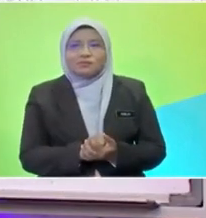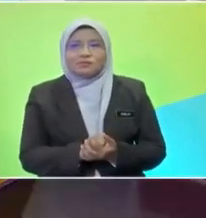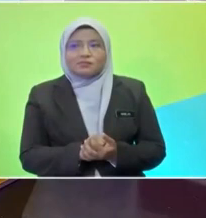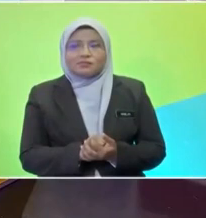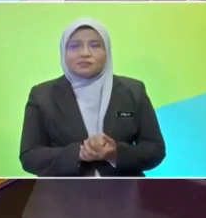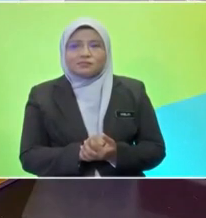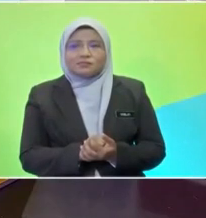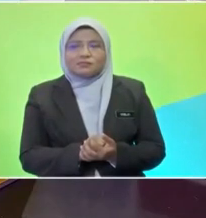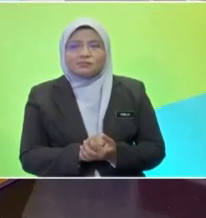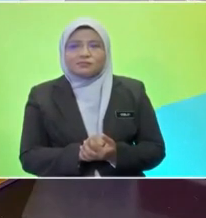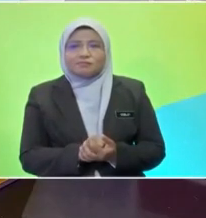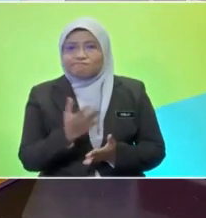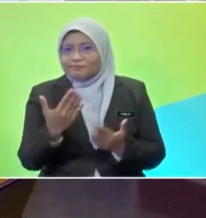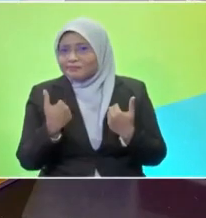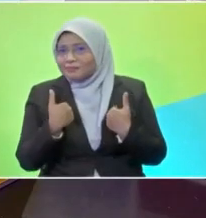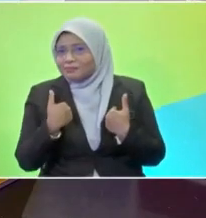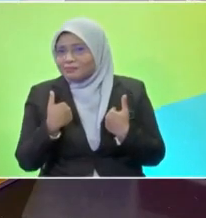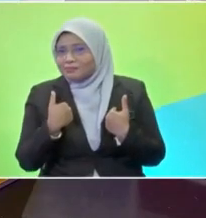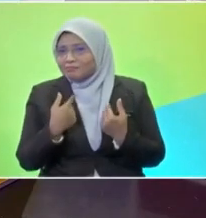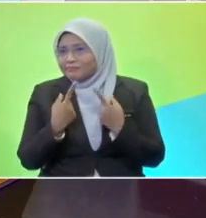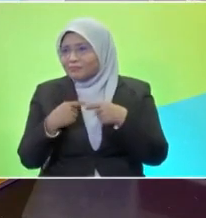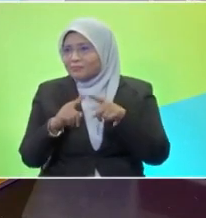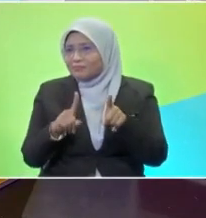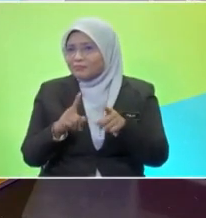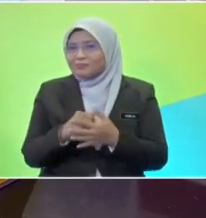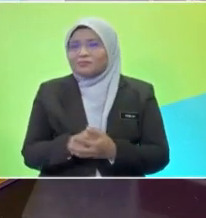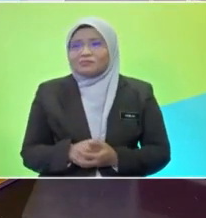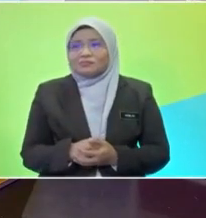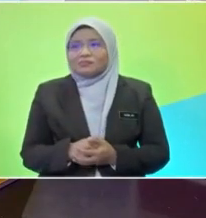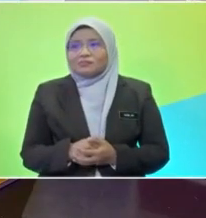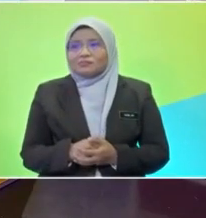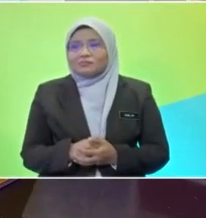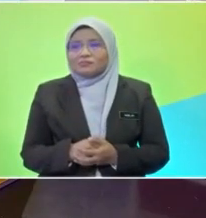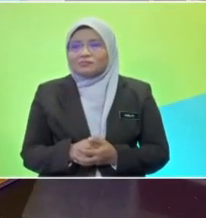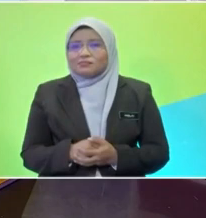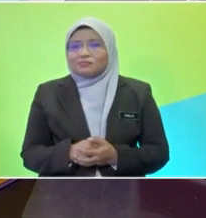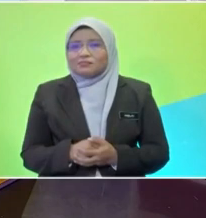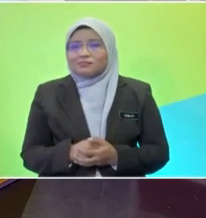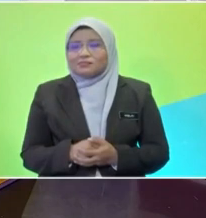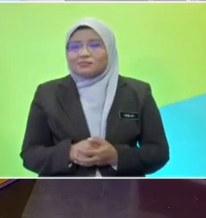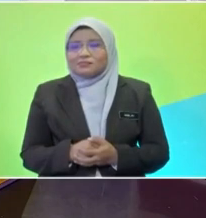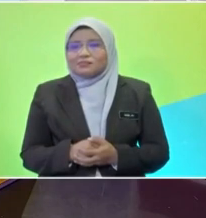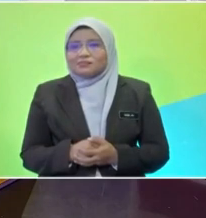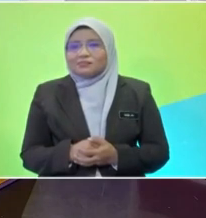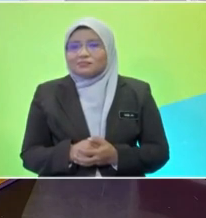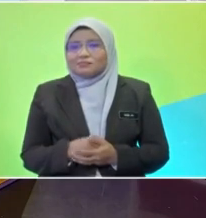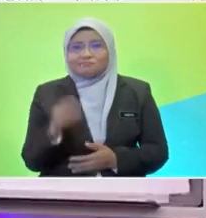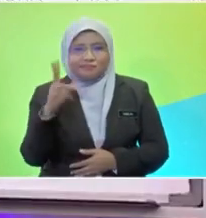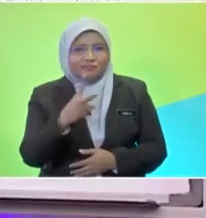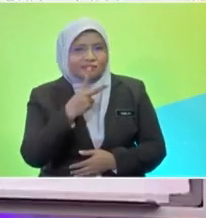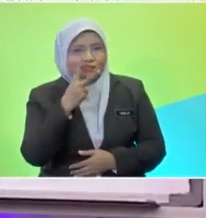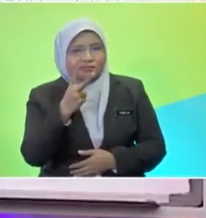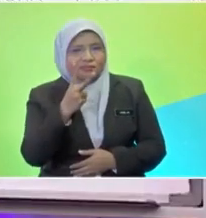have an answer to this, Mr. You have the answer? Yeah, I have an answer. Keep that one first, Hanif. Keep that one first, Hanif. I'm not famous enough. Okay, let's hear